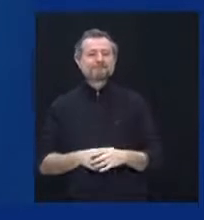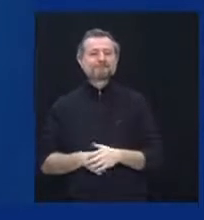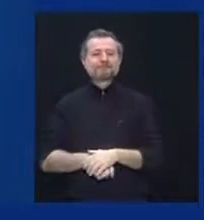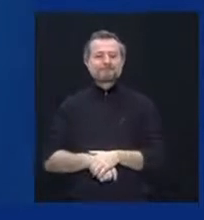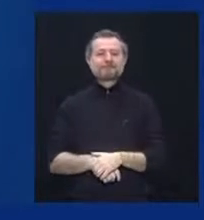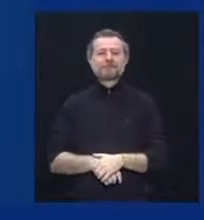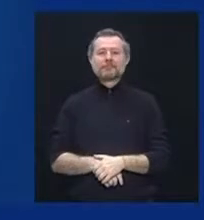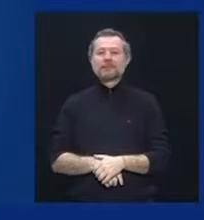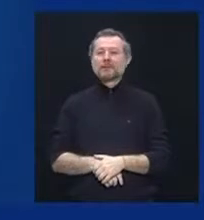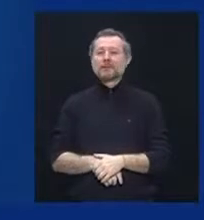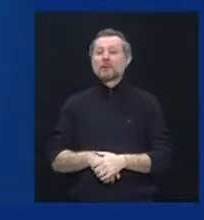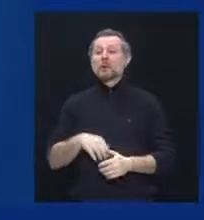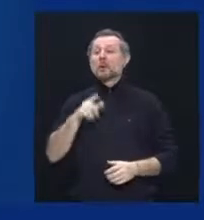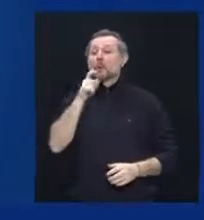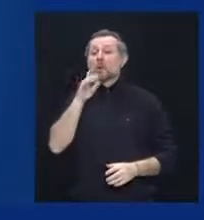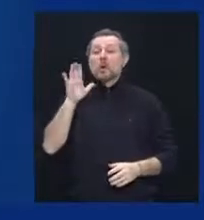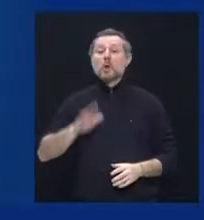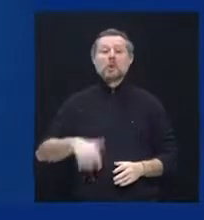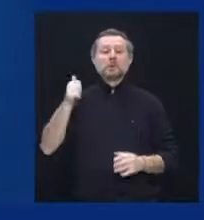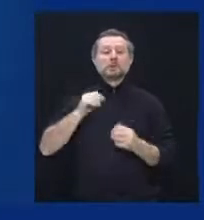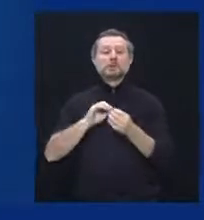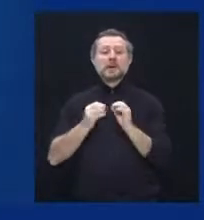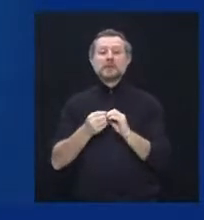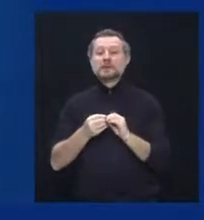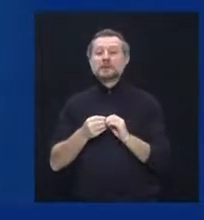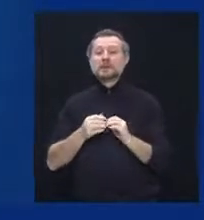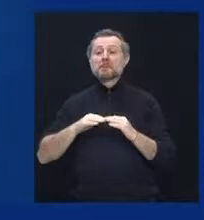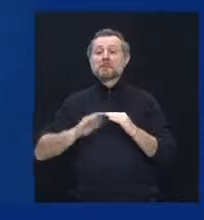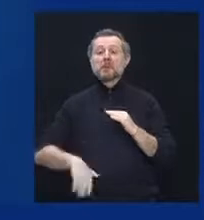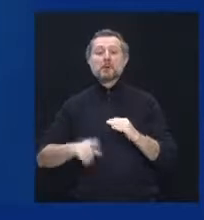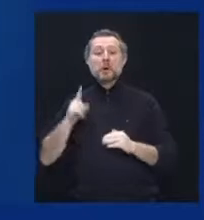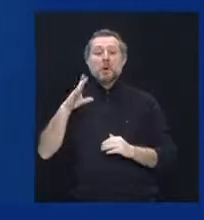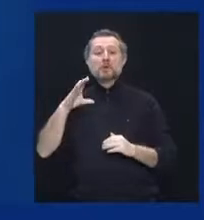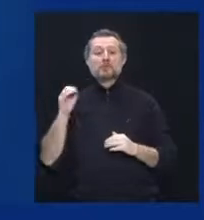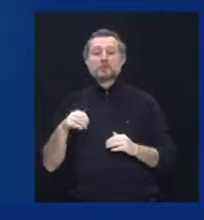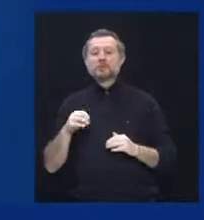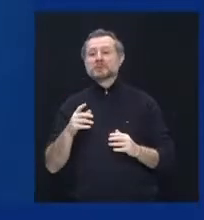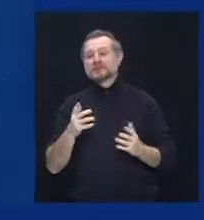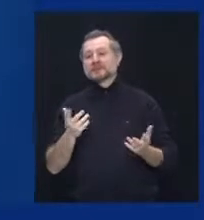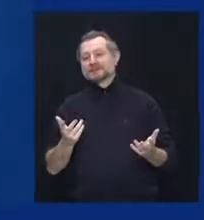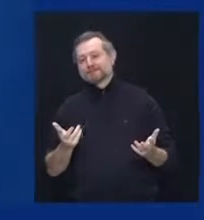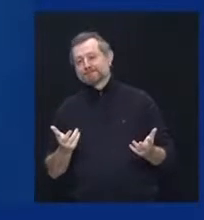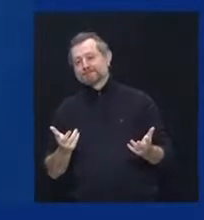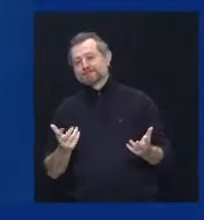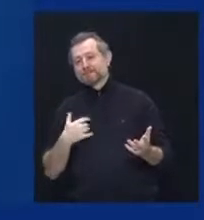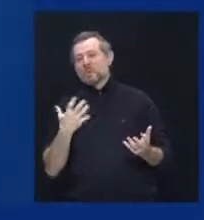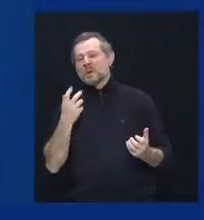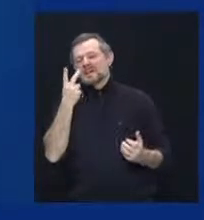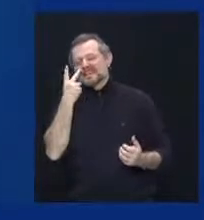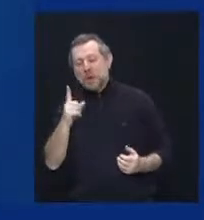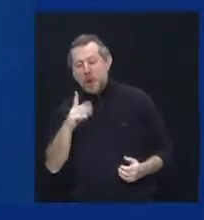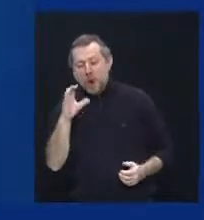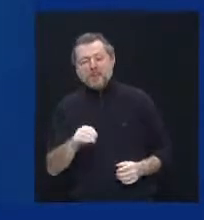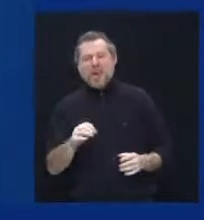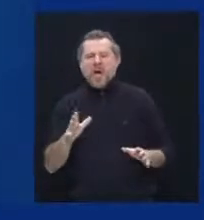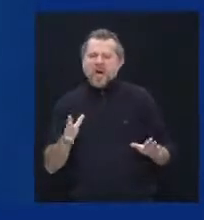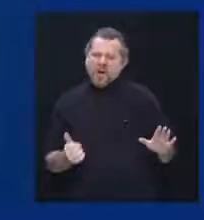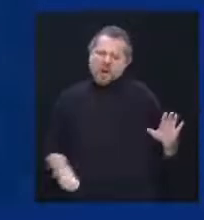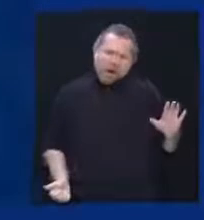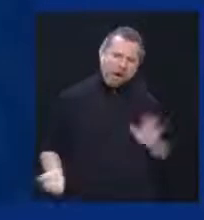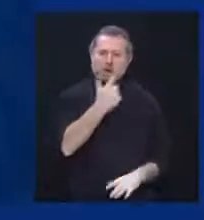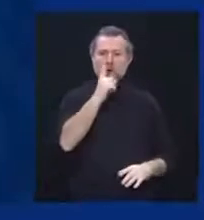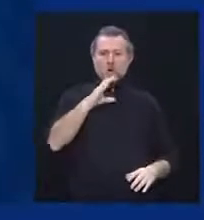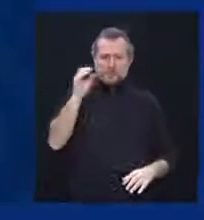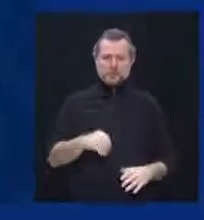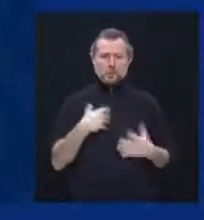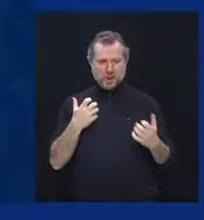are lower than 100%, I'd like to see every region at